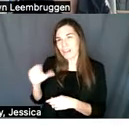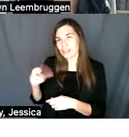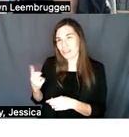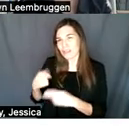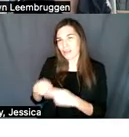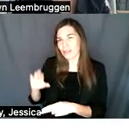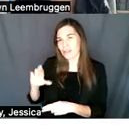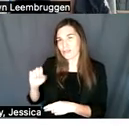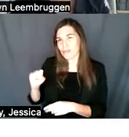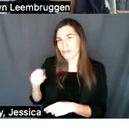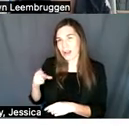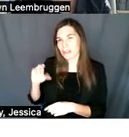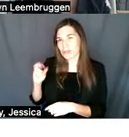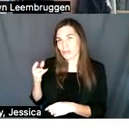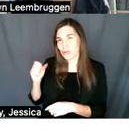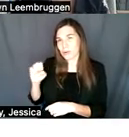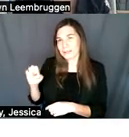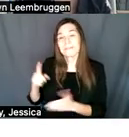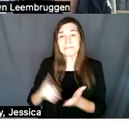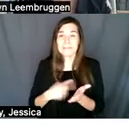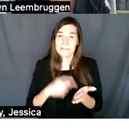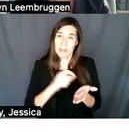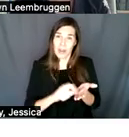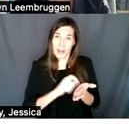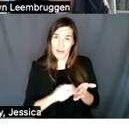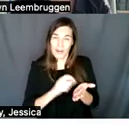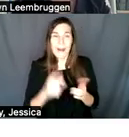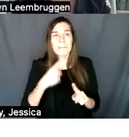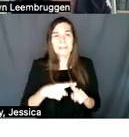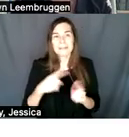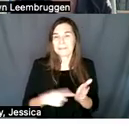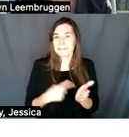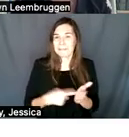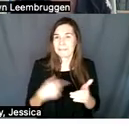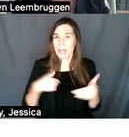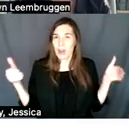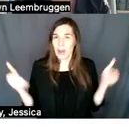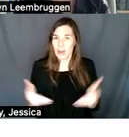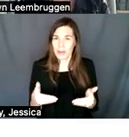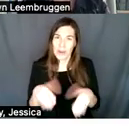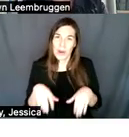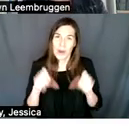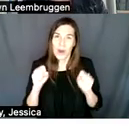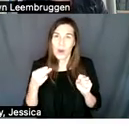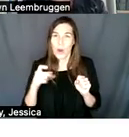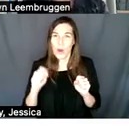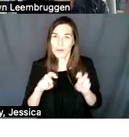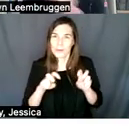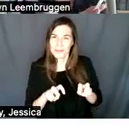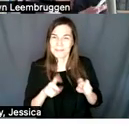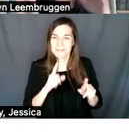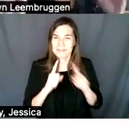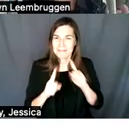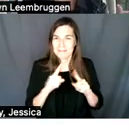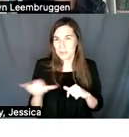write videos for SciShow, and sometimes you'll see me on the channel hosting videos as well. So I love being a writer because I get to learn about